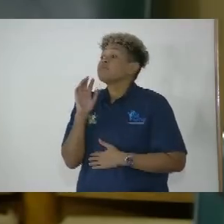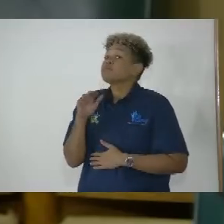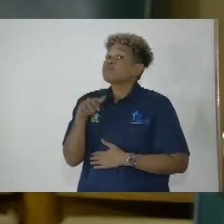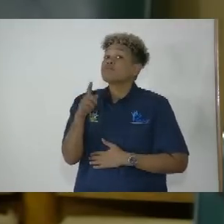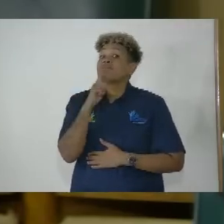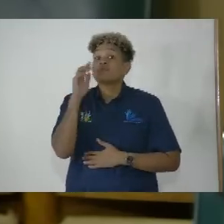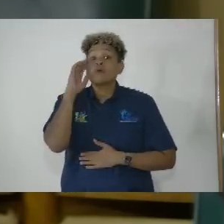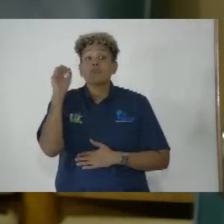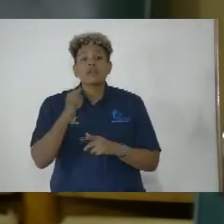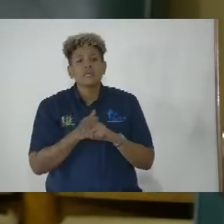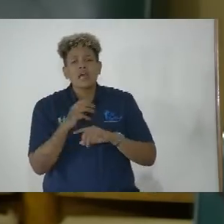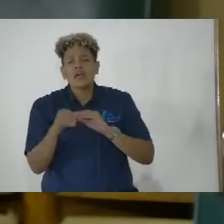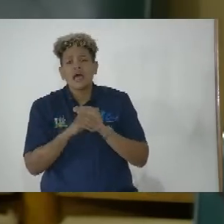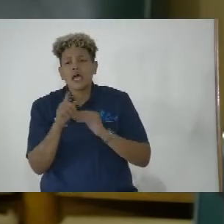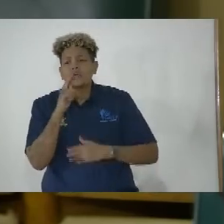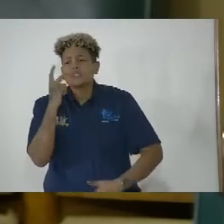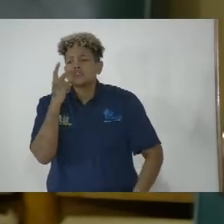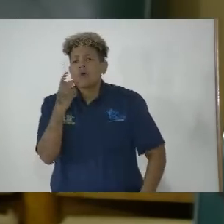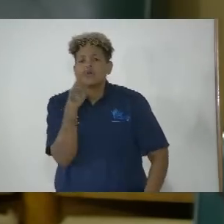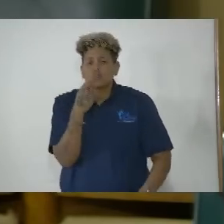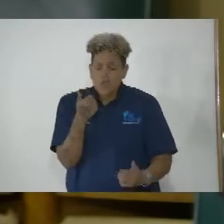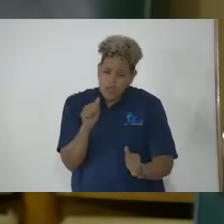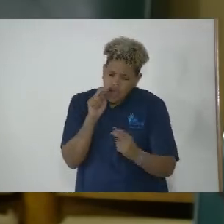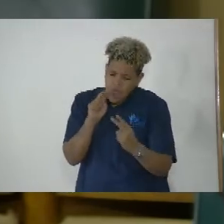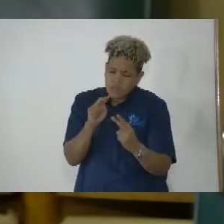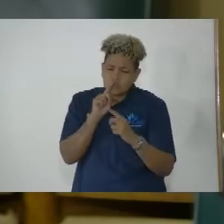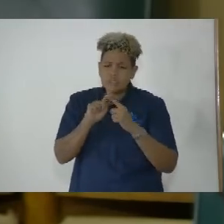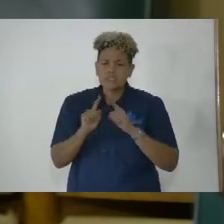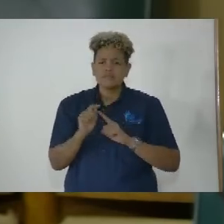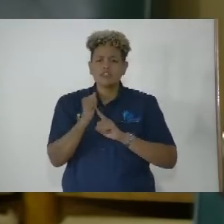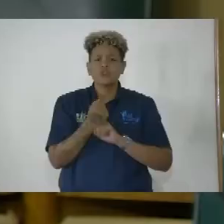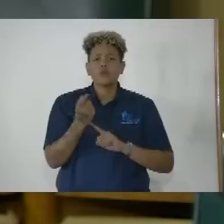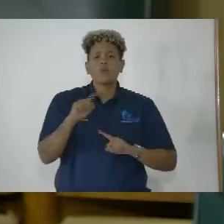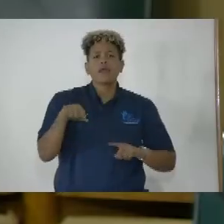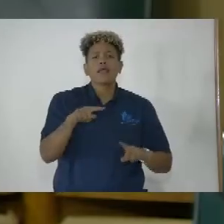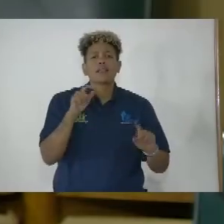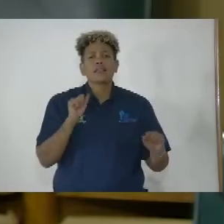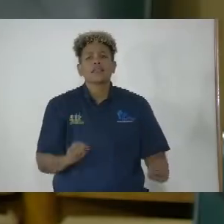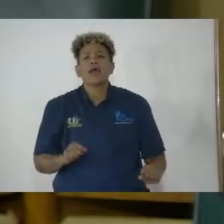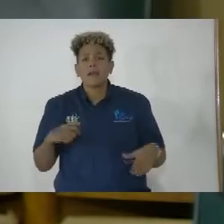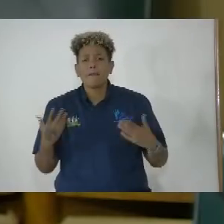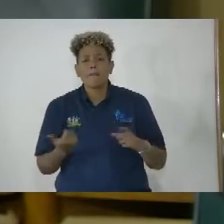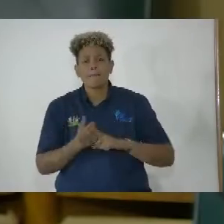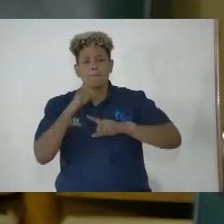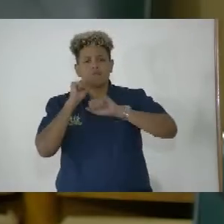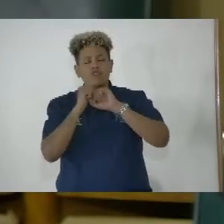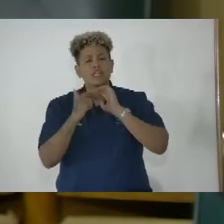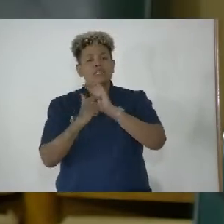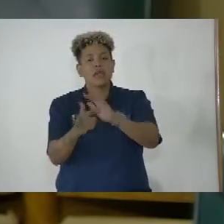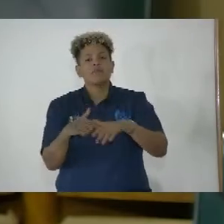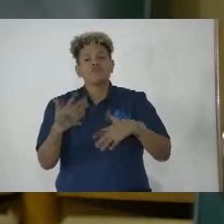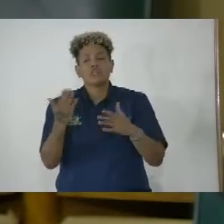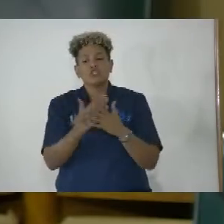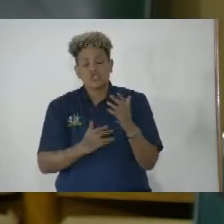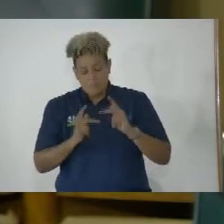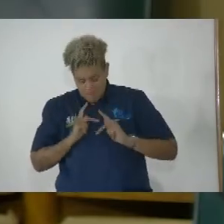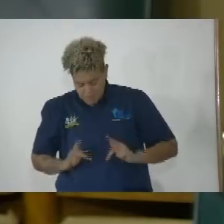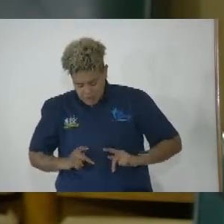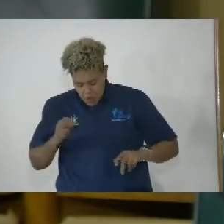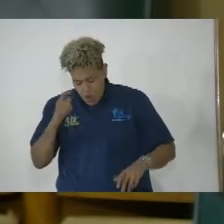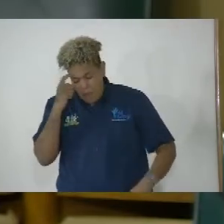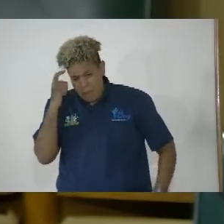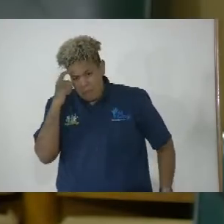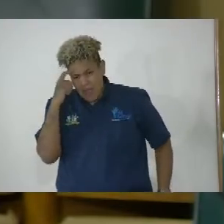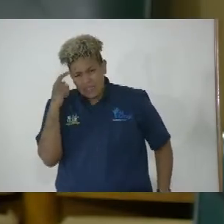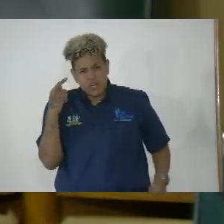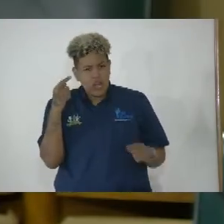Mr. President, it sought to address circumstances where they are able to demonstrate that some physical or mental